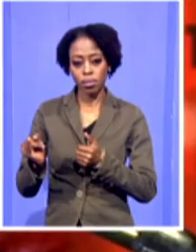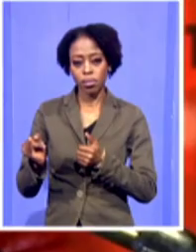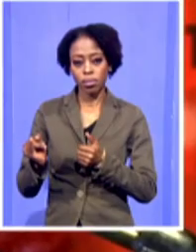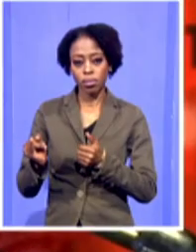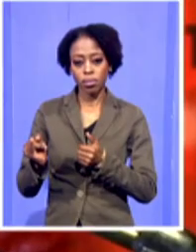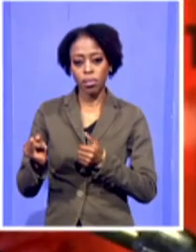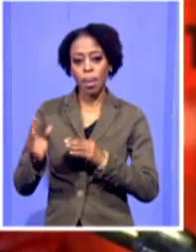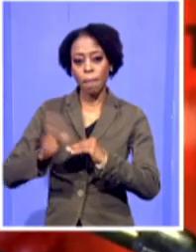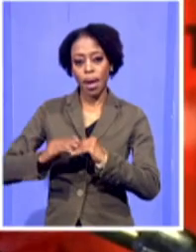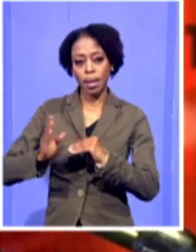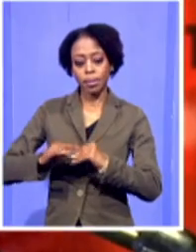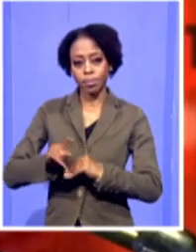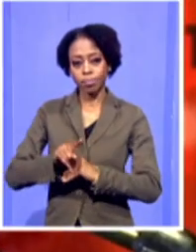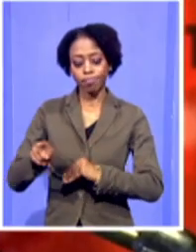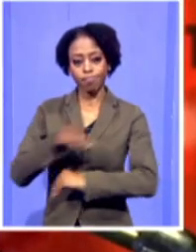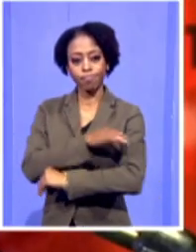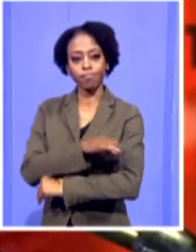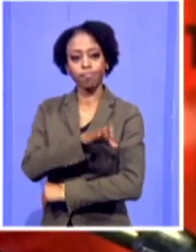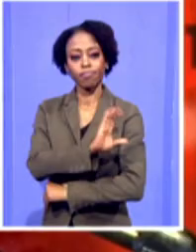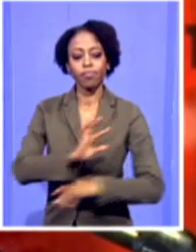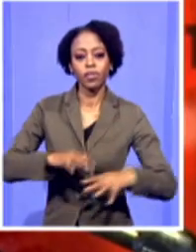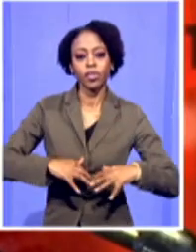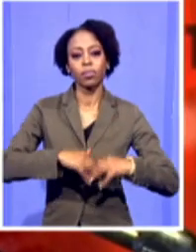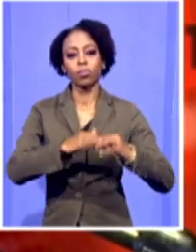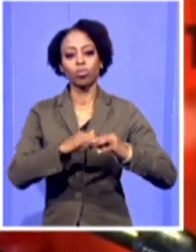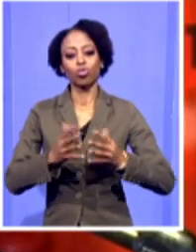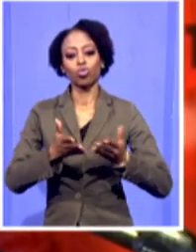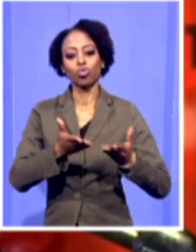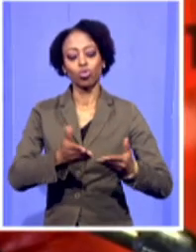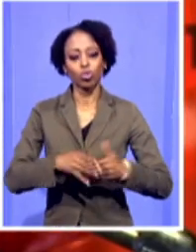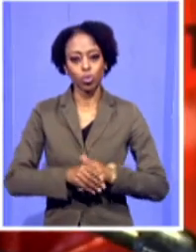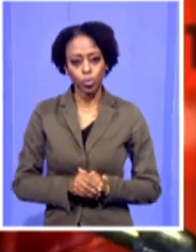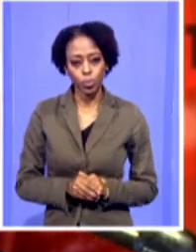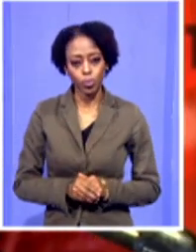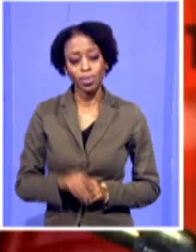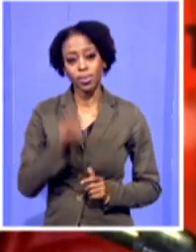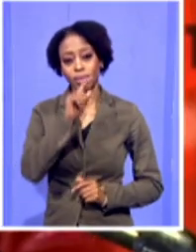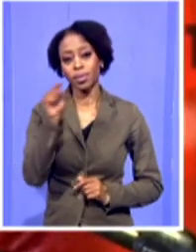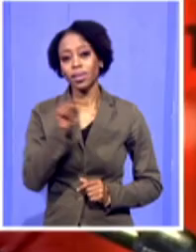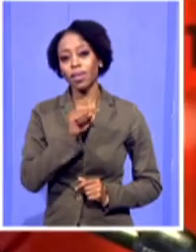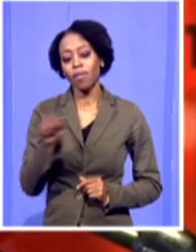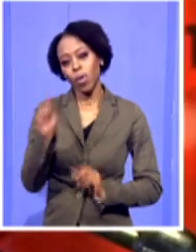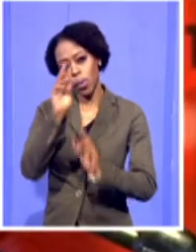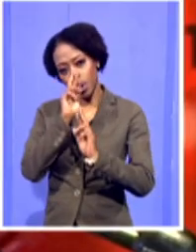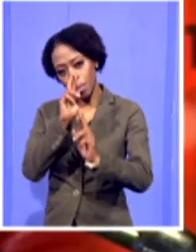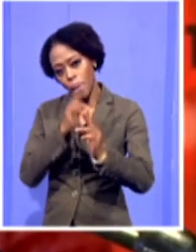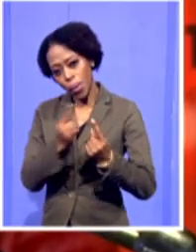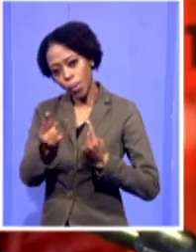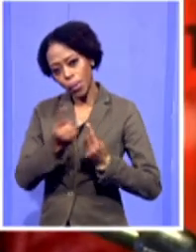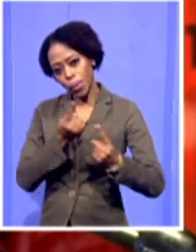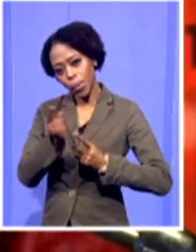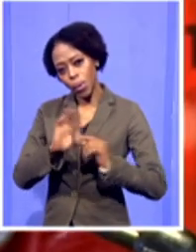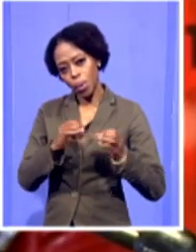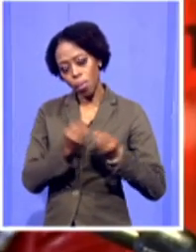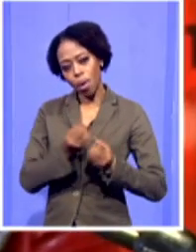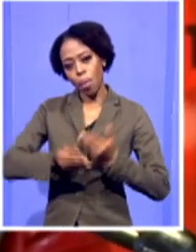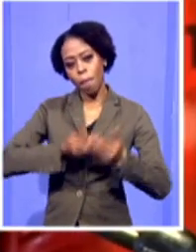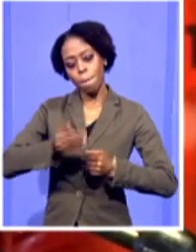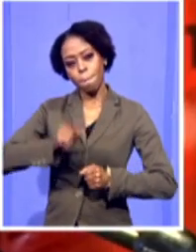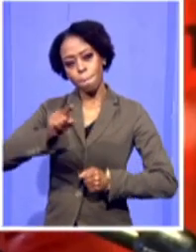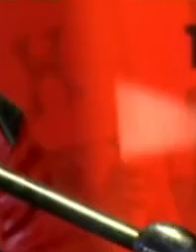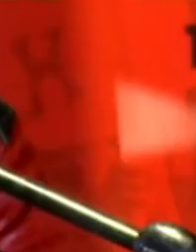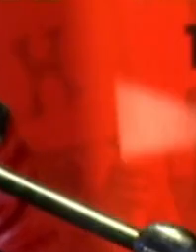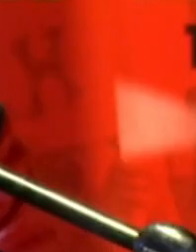Independent member mandated formations. And therefore, we must also respect each other's organizational processes and